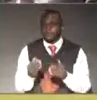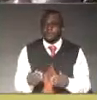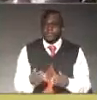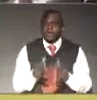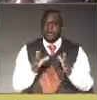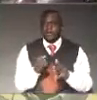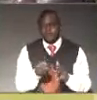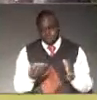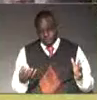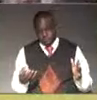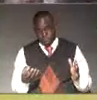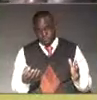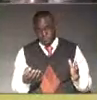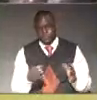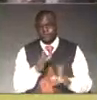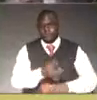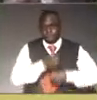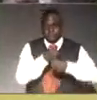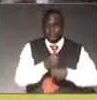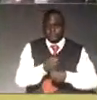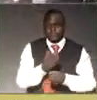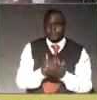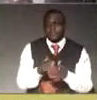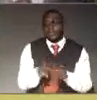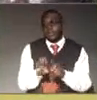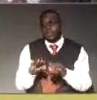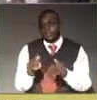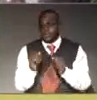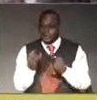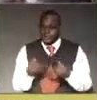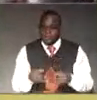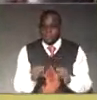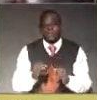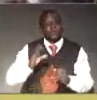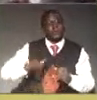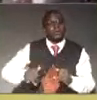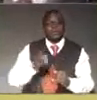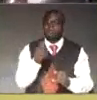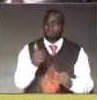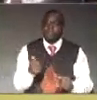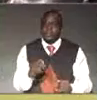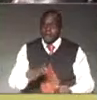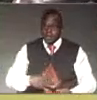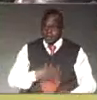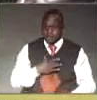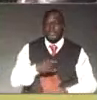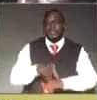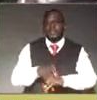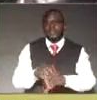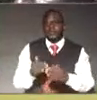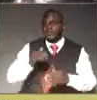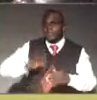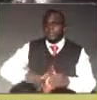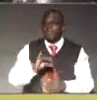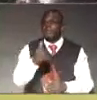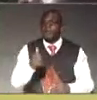numbers, figures for the budget. Some adjustments can still be made, so it's not late. My visit has come at a time when it's not yet late to